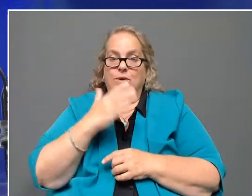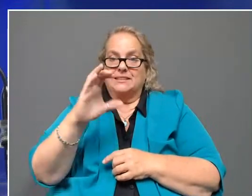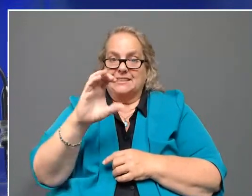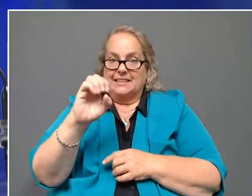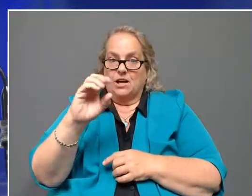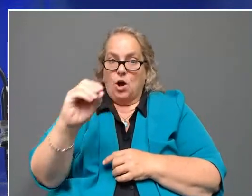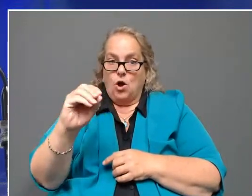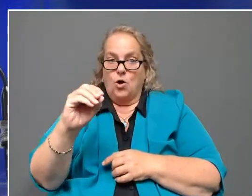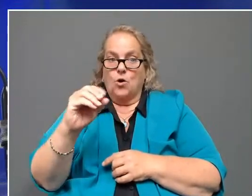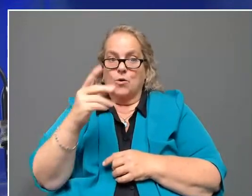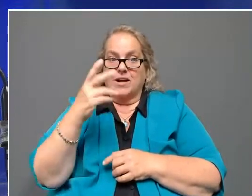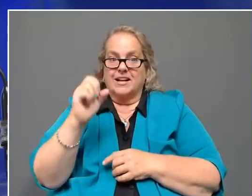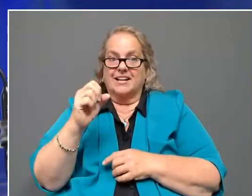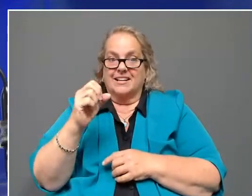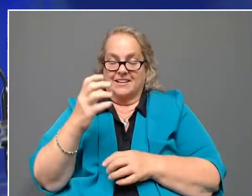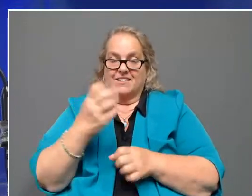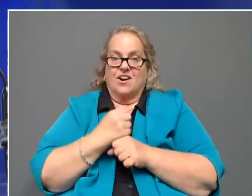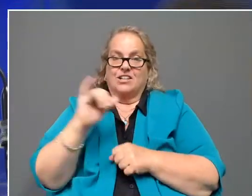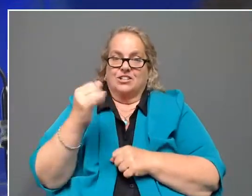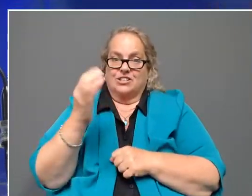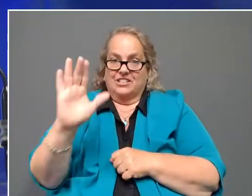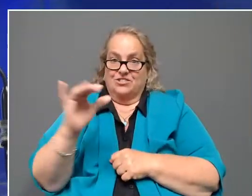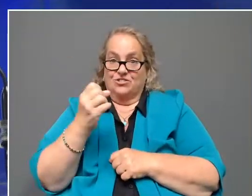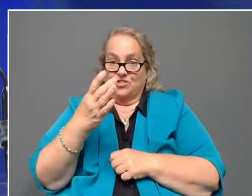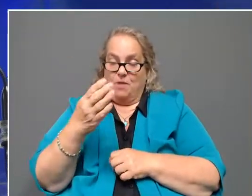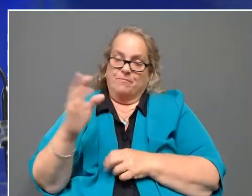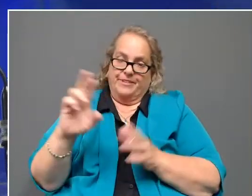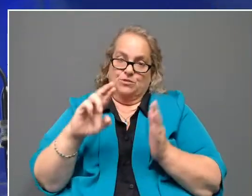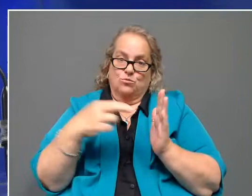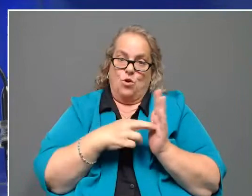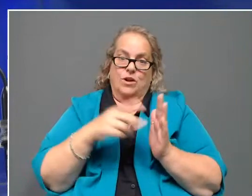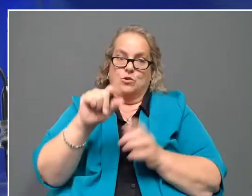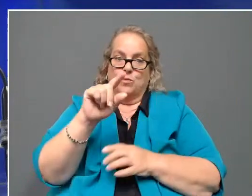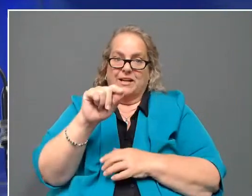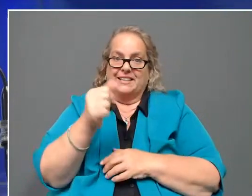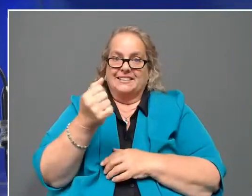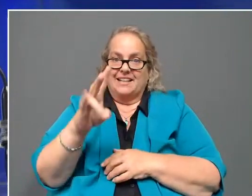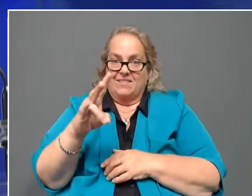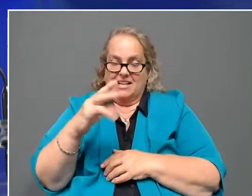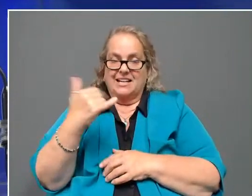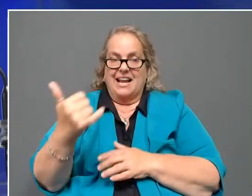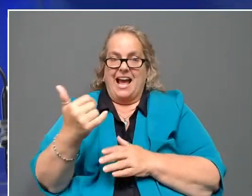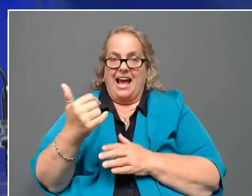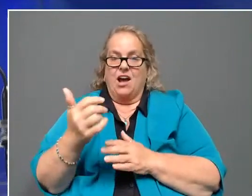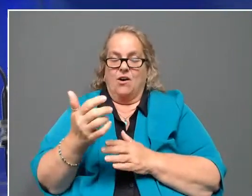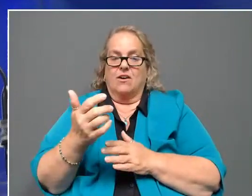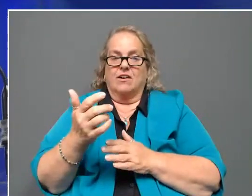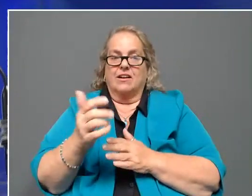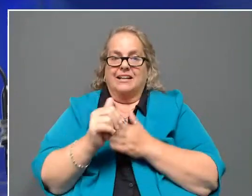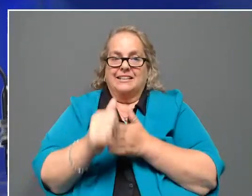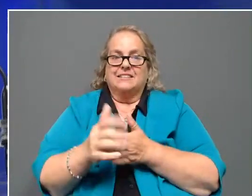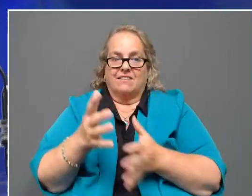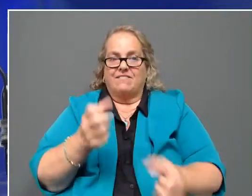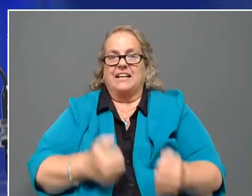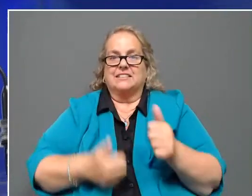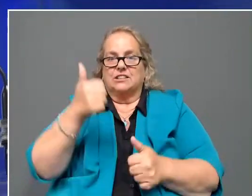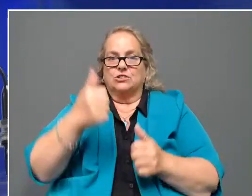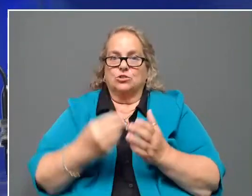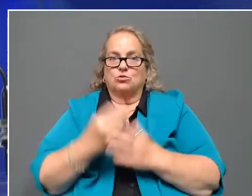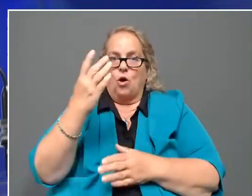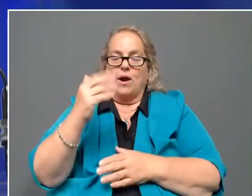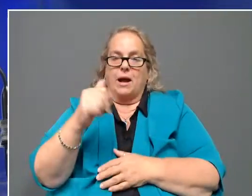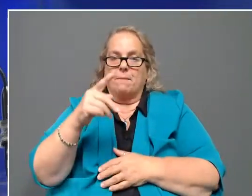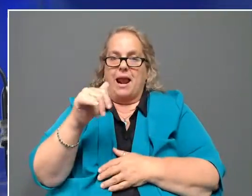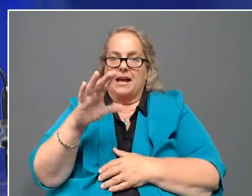his role in 2017 and now leads the fastest growing appliance company in the U.S. with a